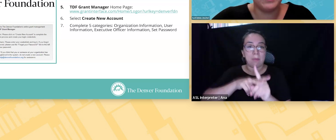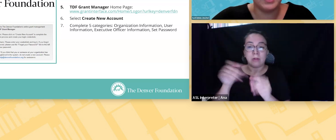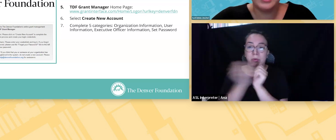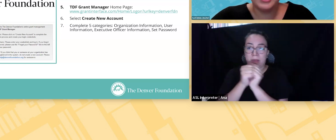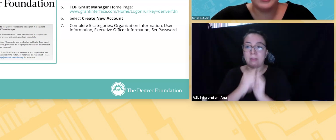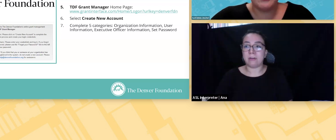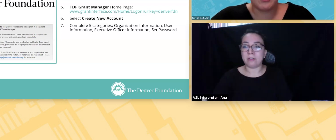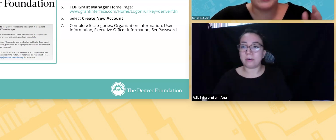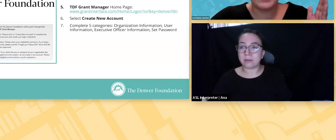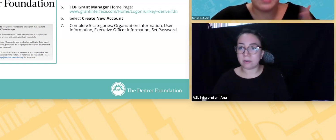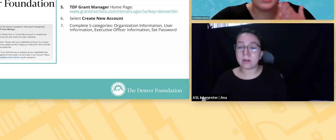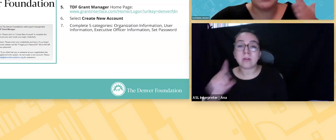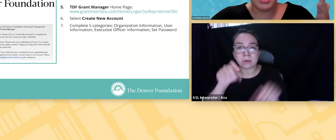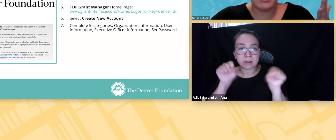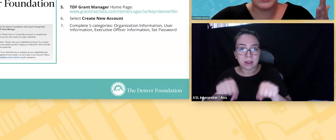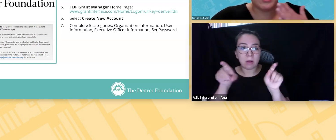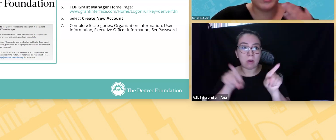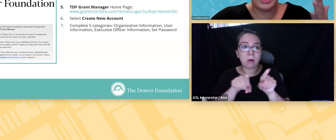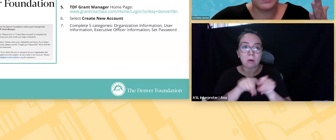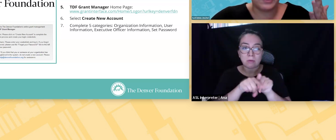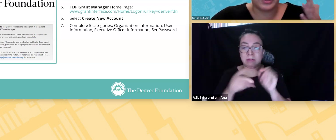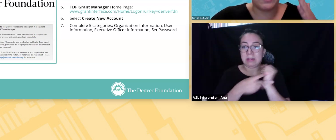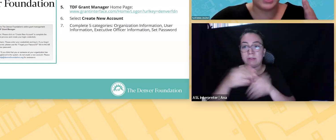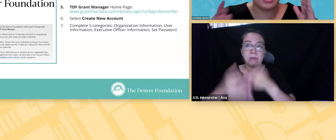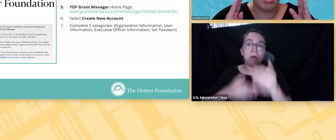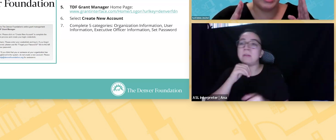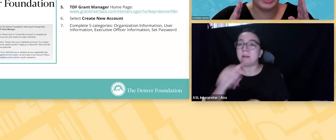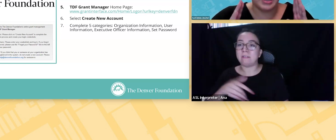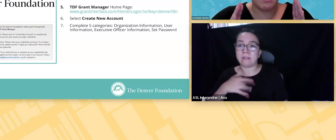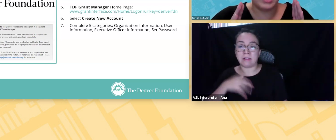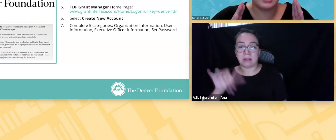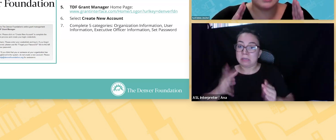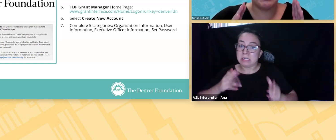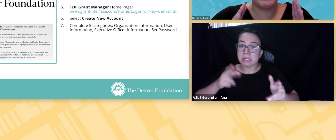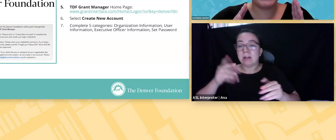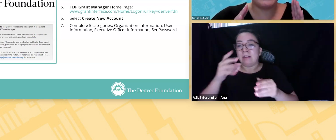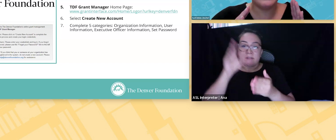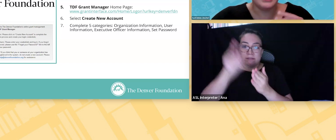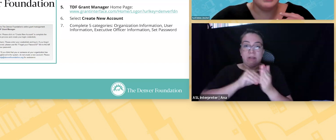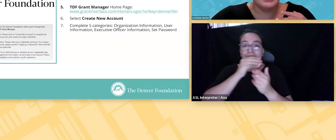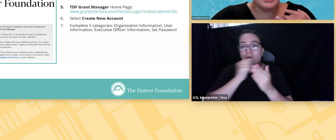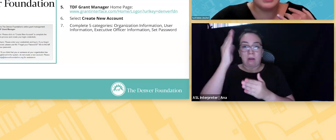together. You can also save as you go, so no need to feel like you have to get it all in at once.